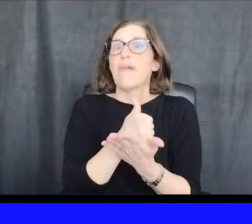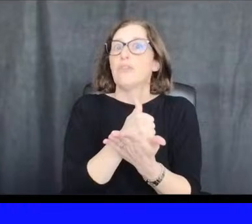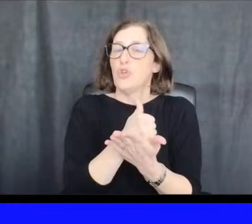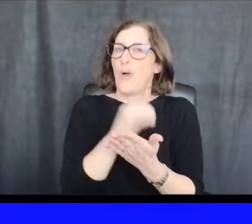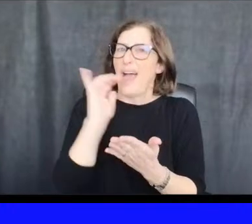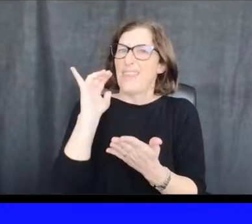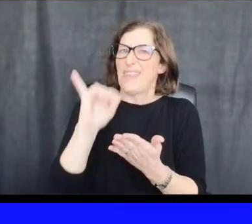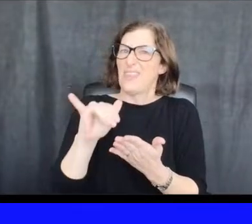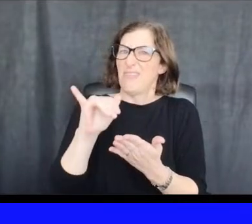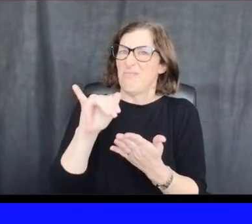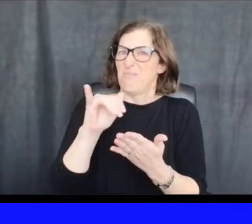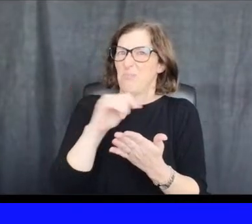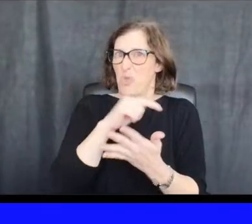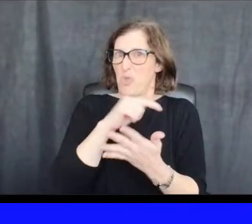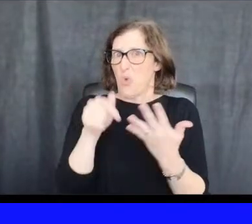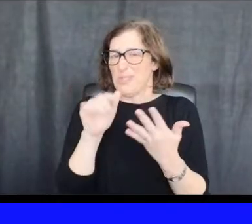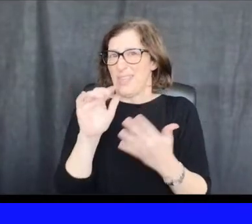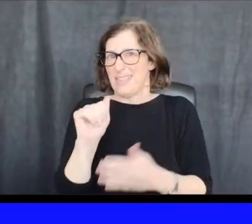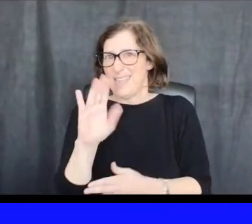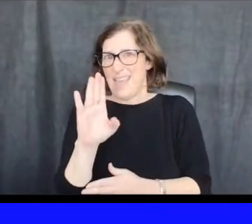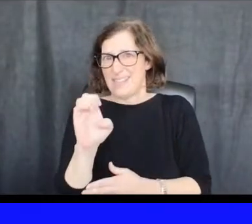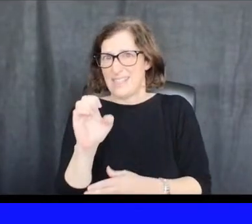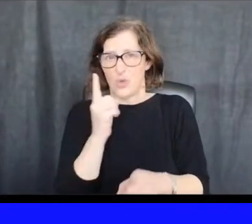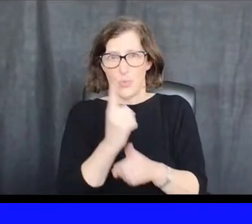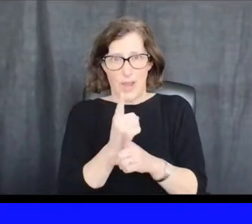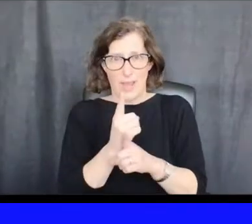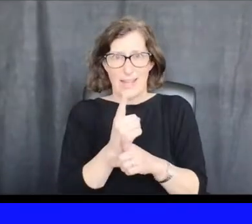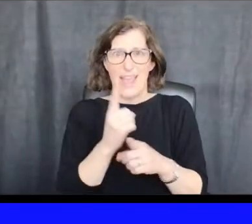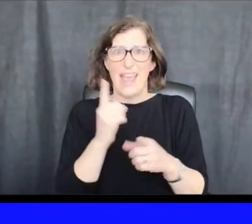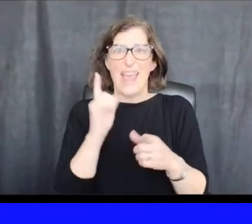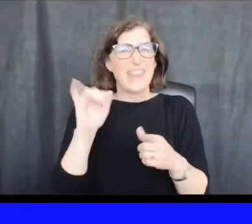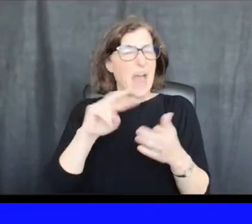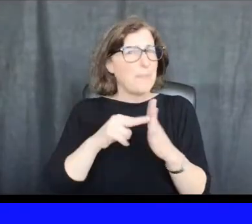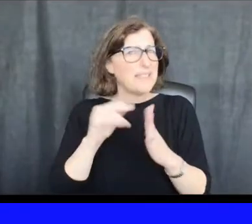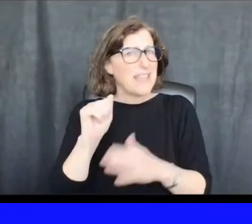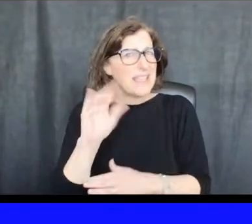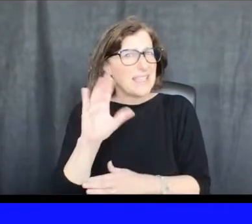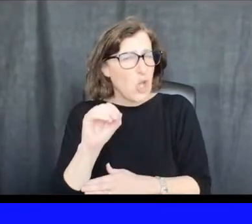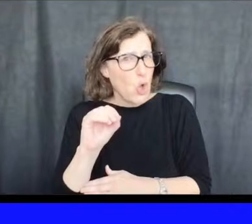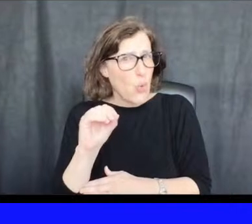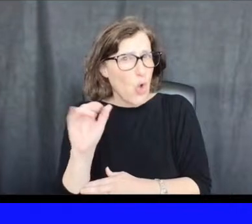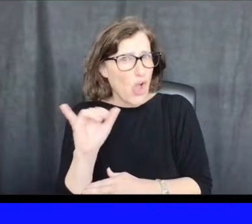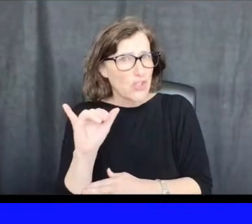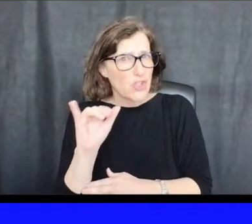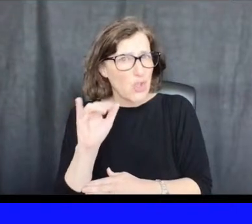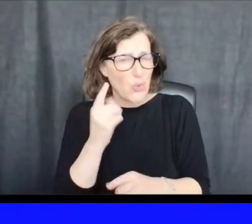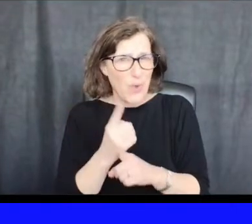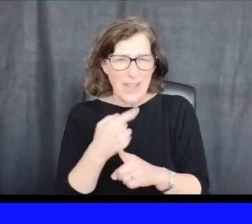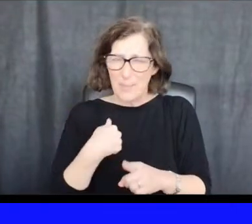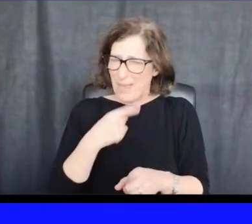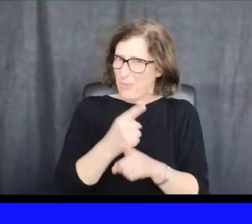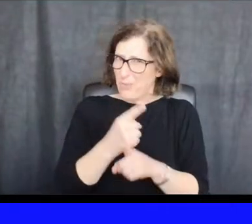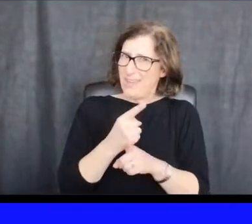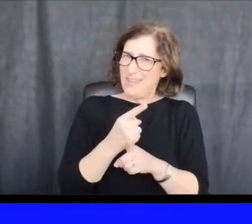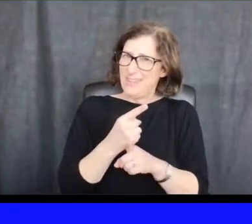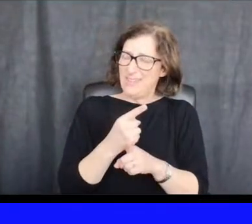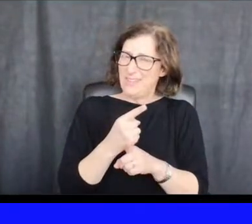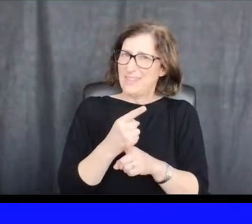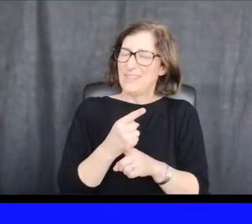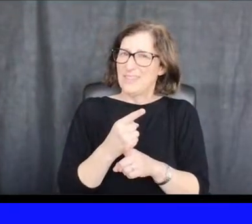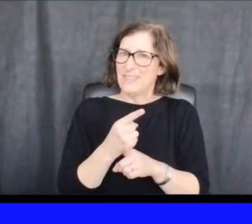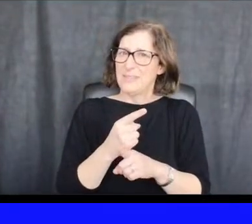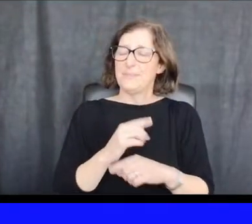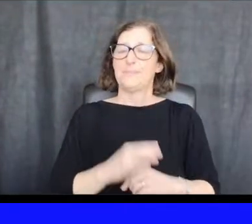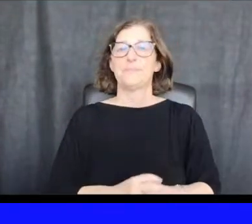efficiently. But that major increase in billing, as we have looked at it, is the real driver of this elimination of the shared savings